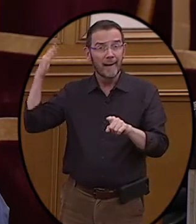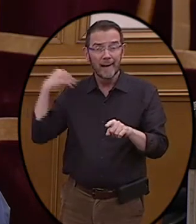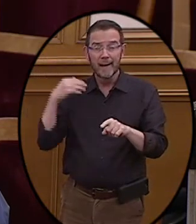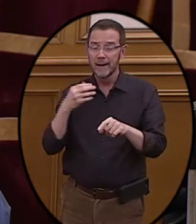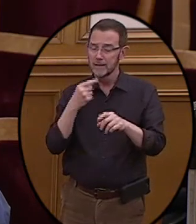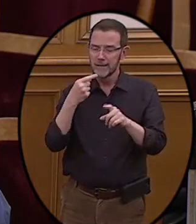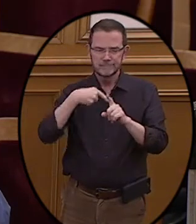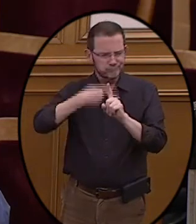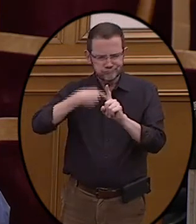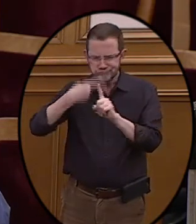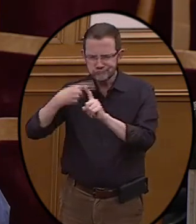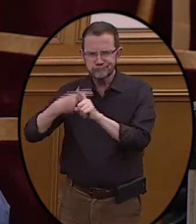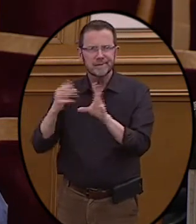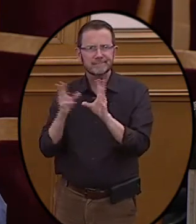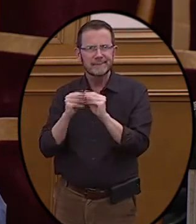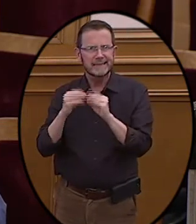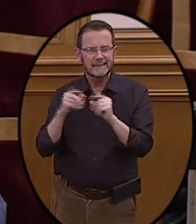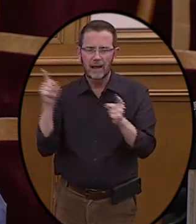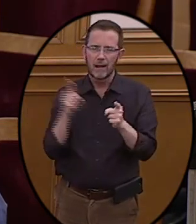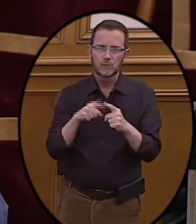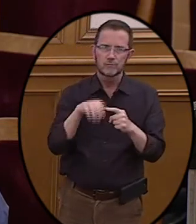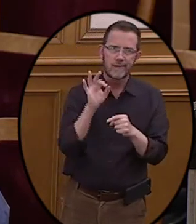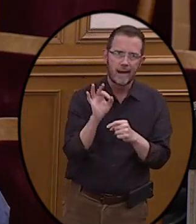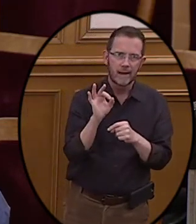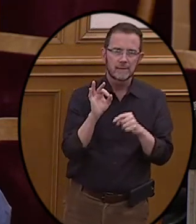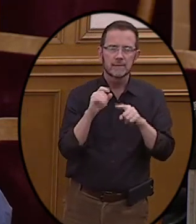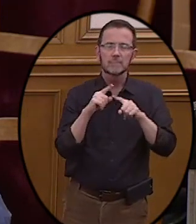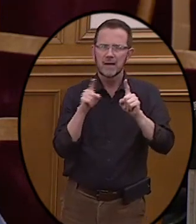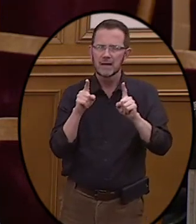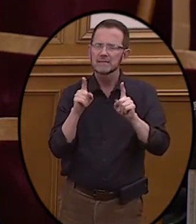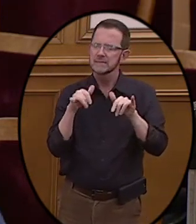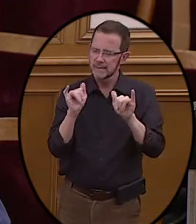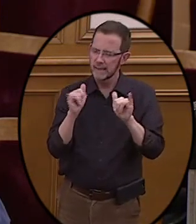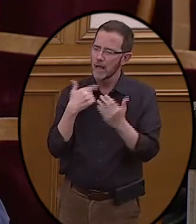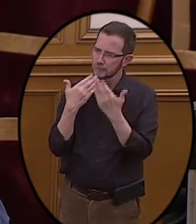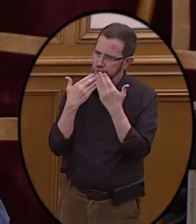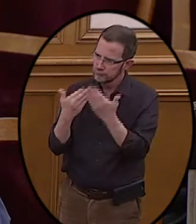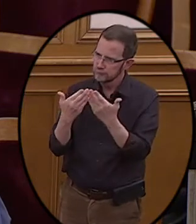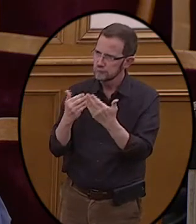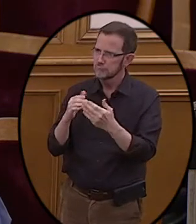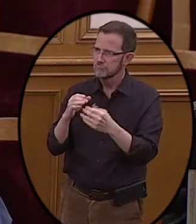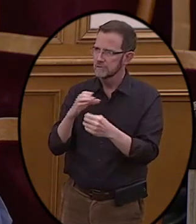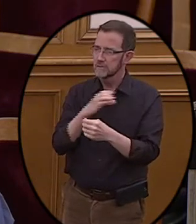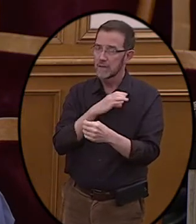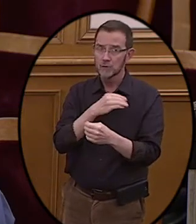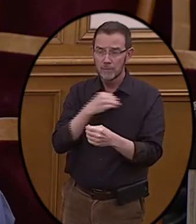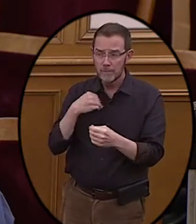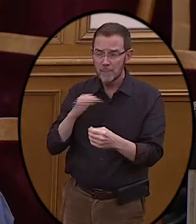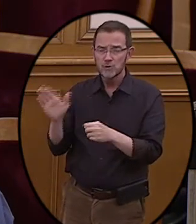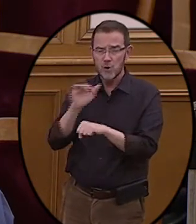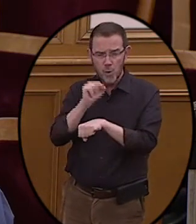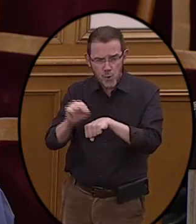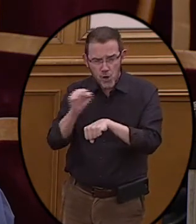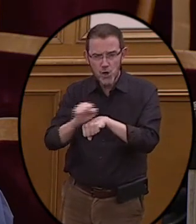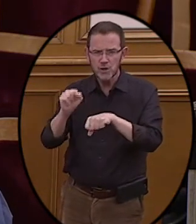want to acknowledge publicly the work that council members have done to make that happen, and I greatly appreciate it.